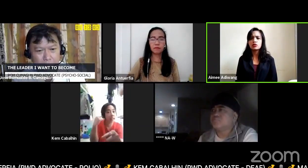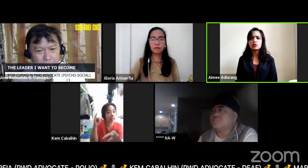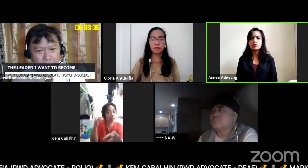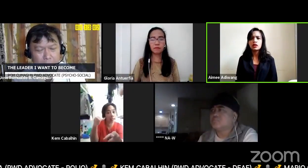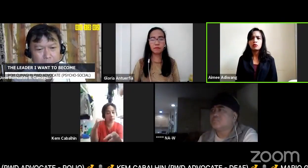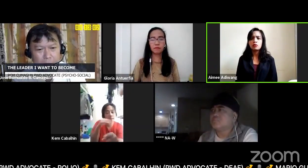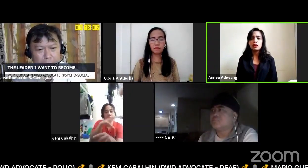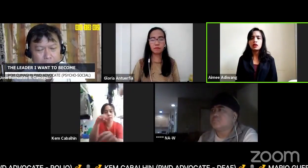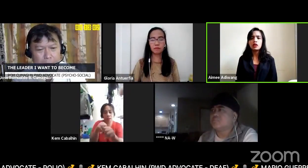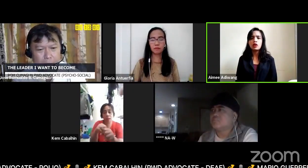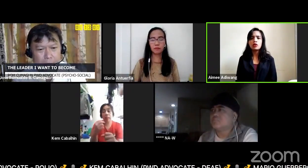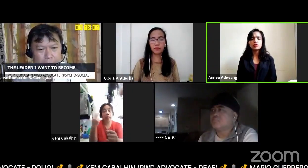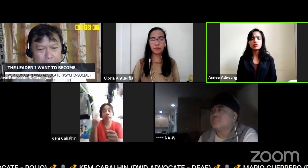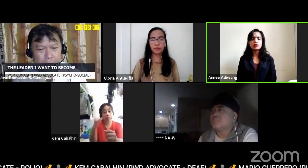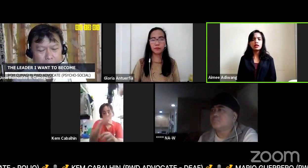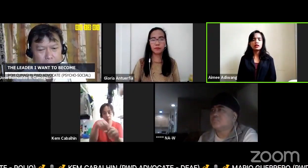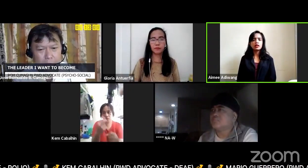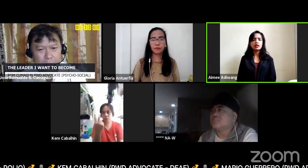And also,